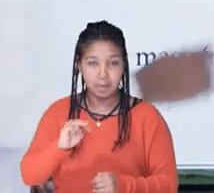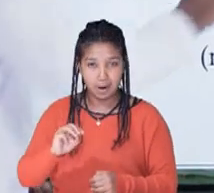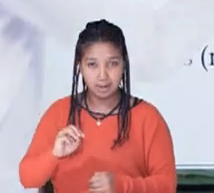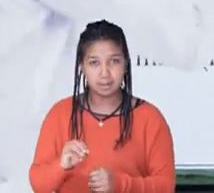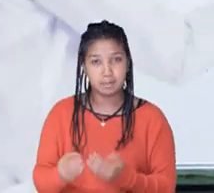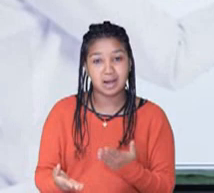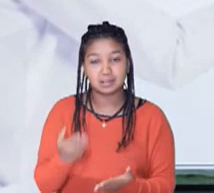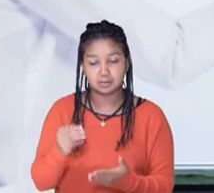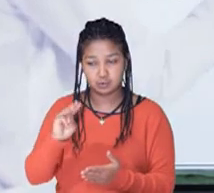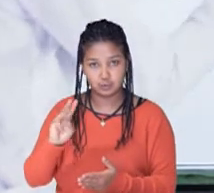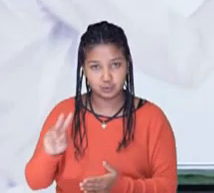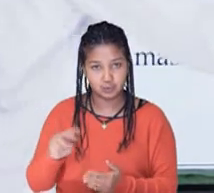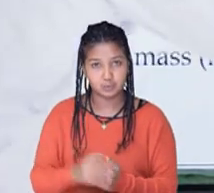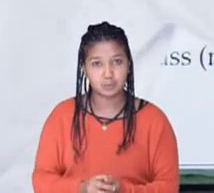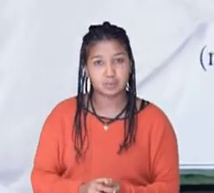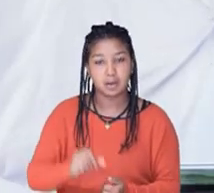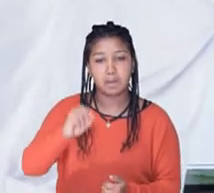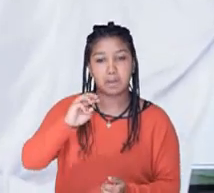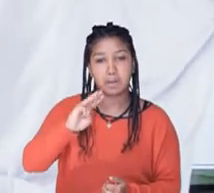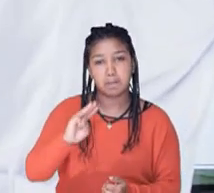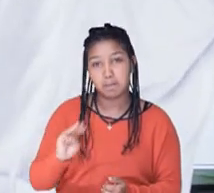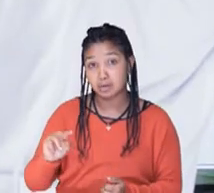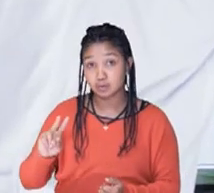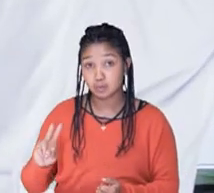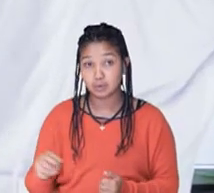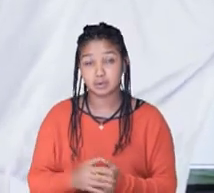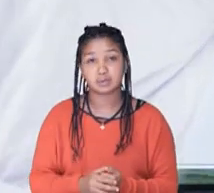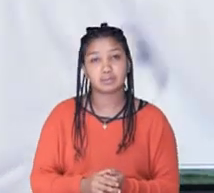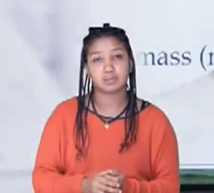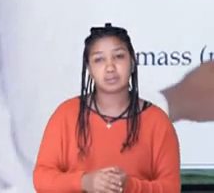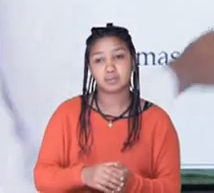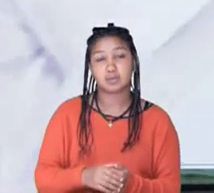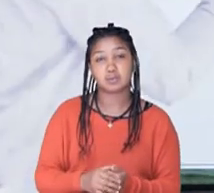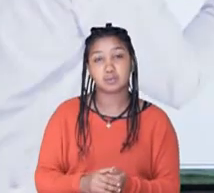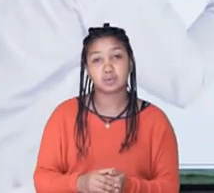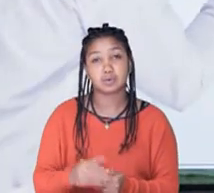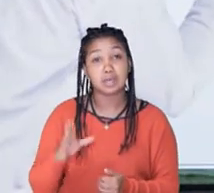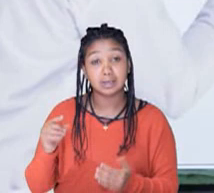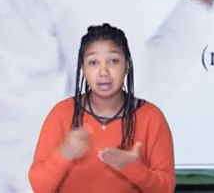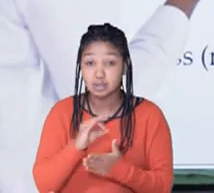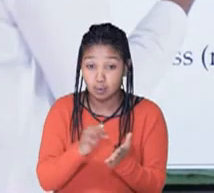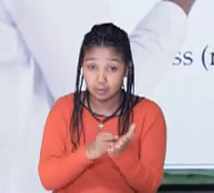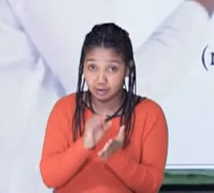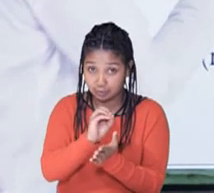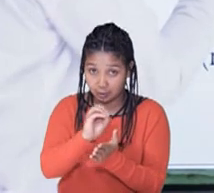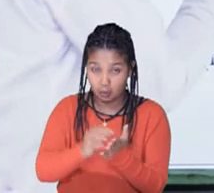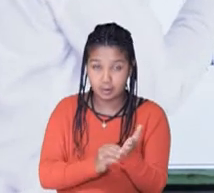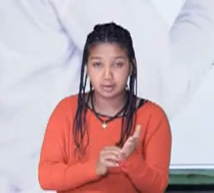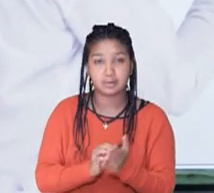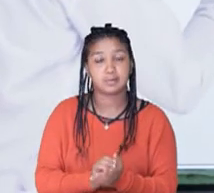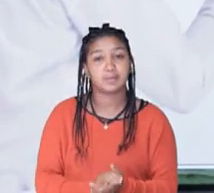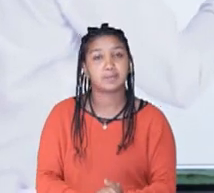is the mass 2. Mass 2. Mass 2 is acting, the tension 2 is acting to the right, but there is no frictional force here.